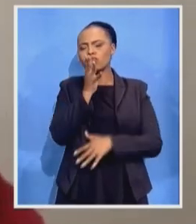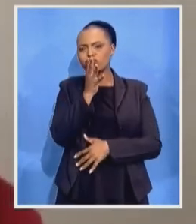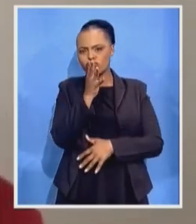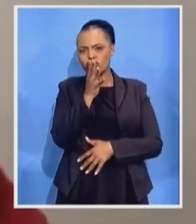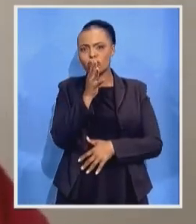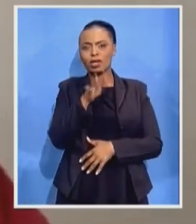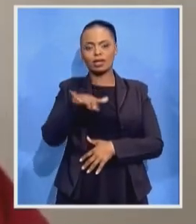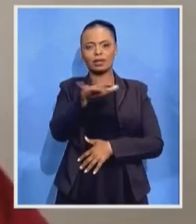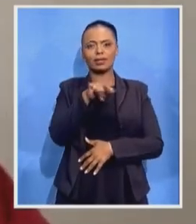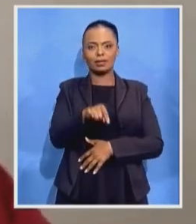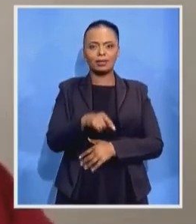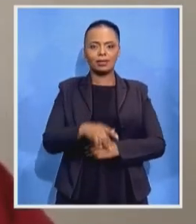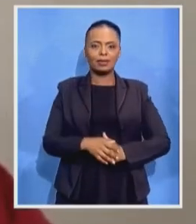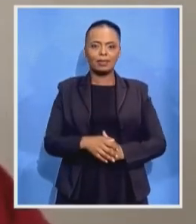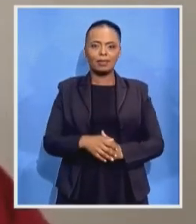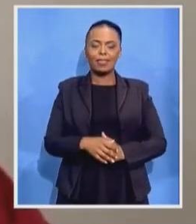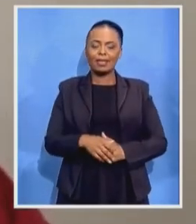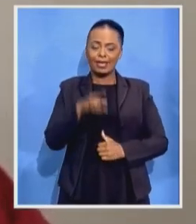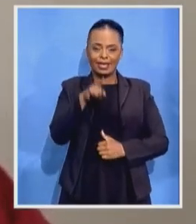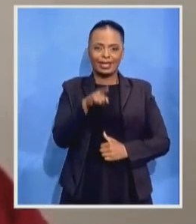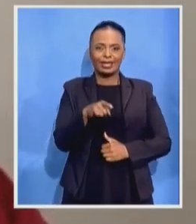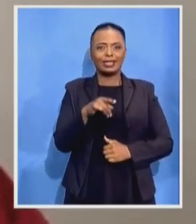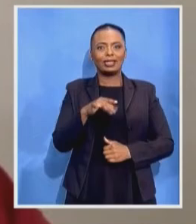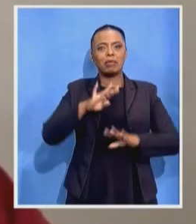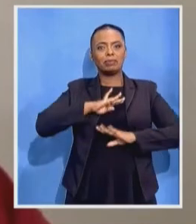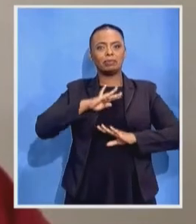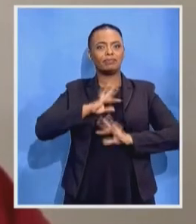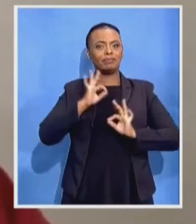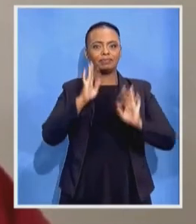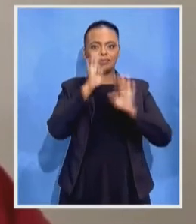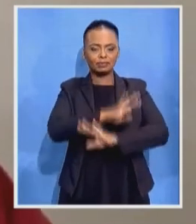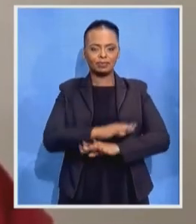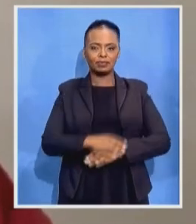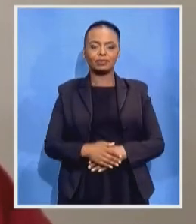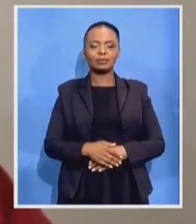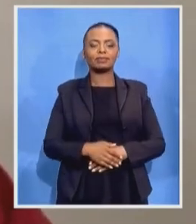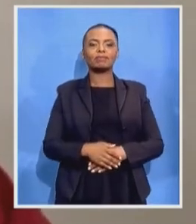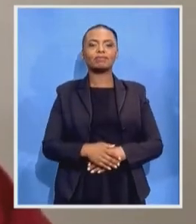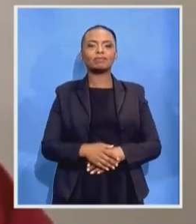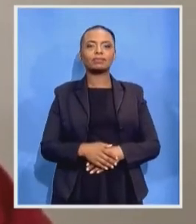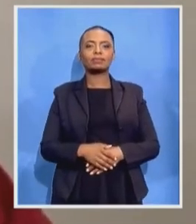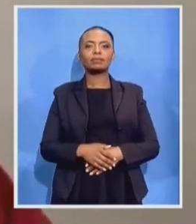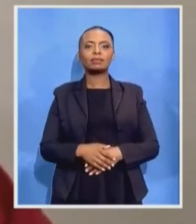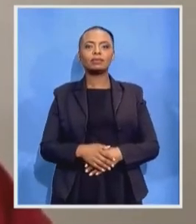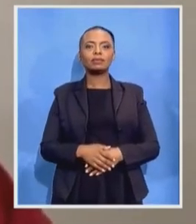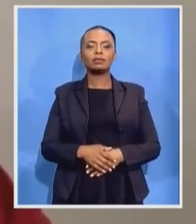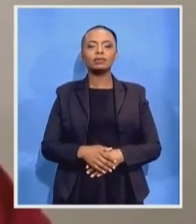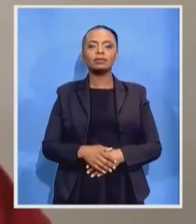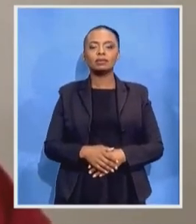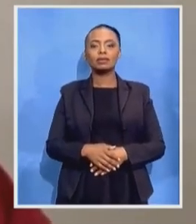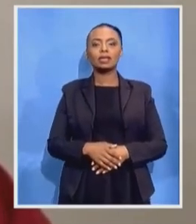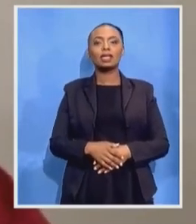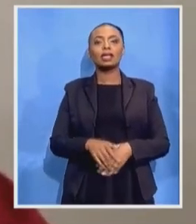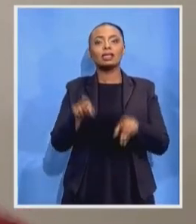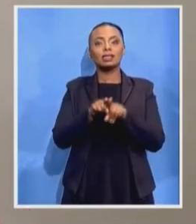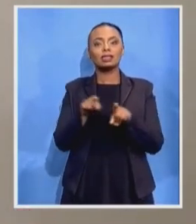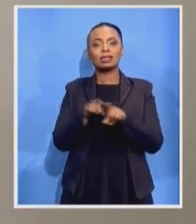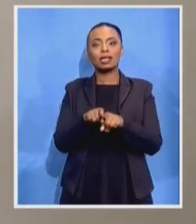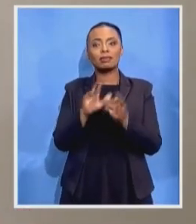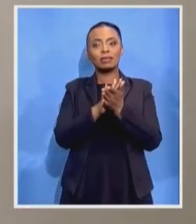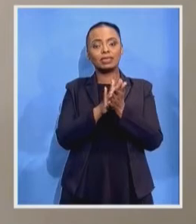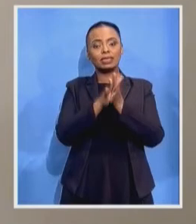Central Committee also spoke at length about the damage caused by state capture,